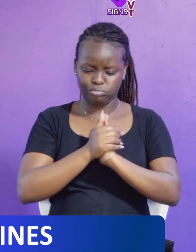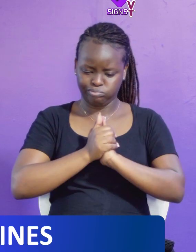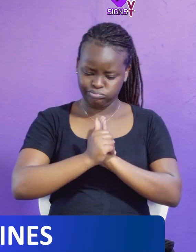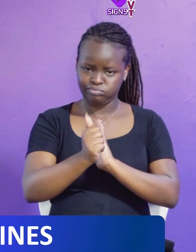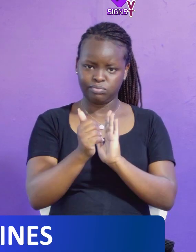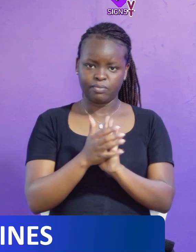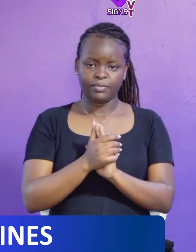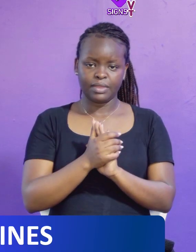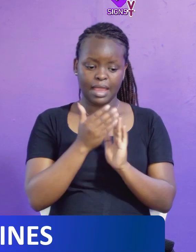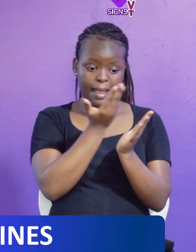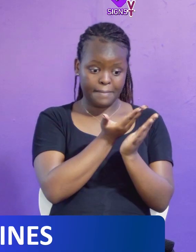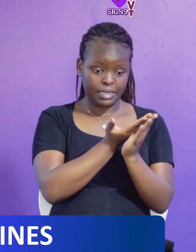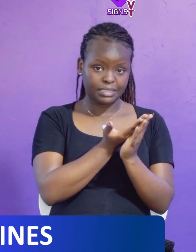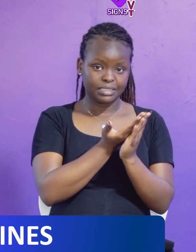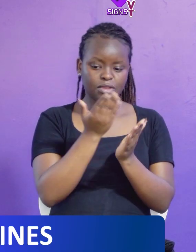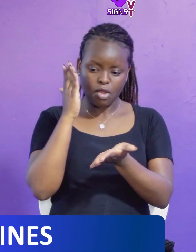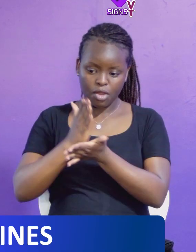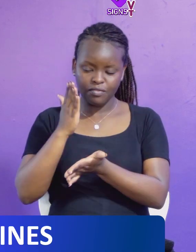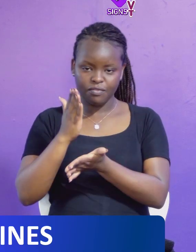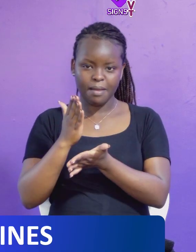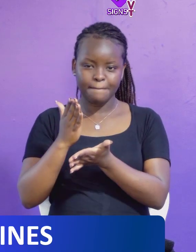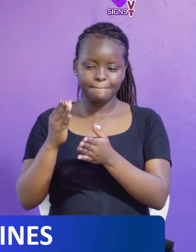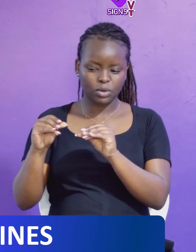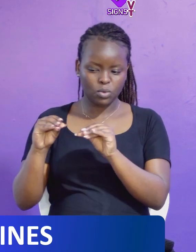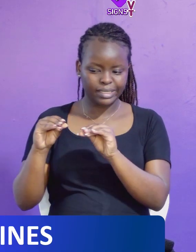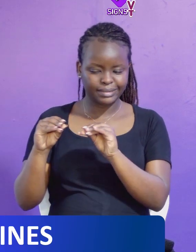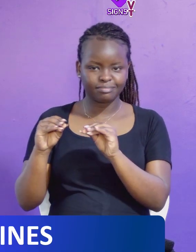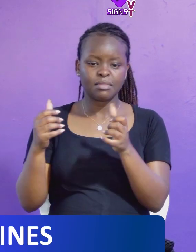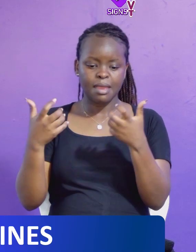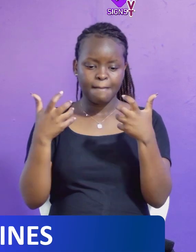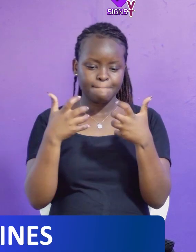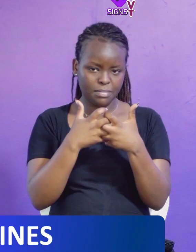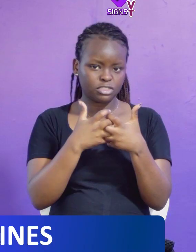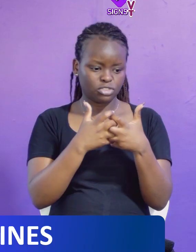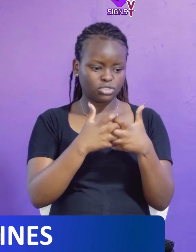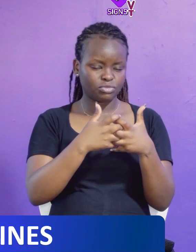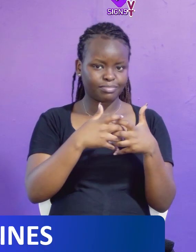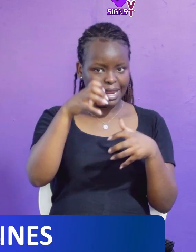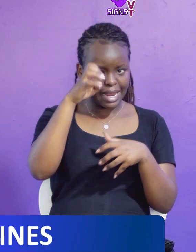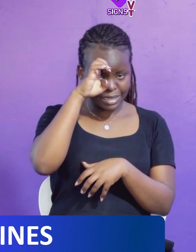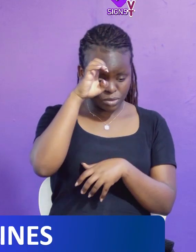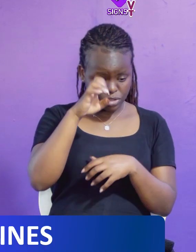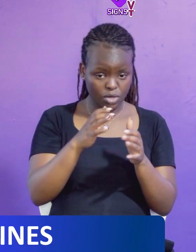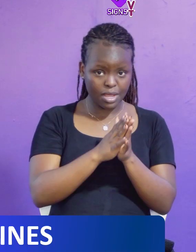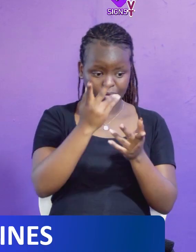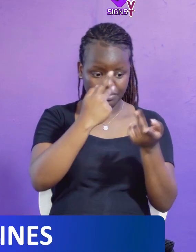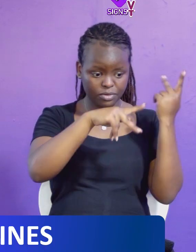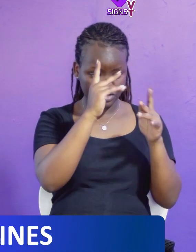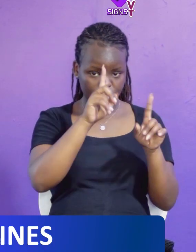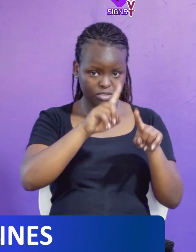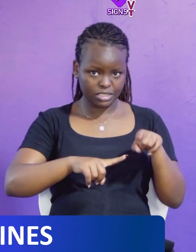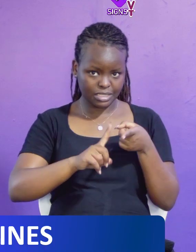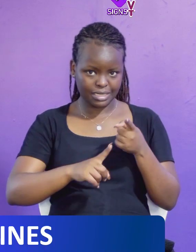applicants are urged to confirm eligibility criteria and ensure they meet the academic, physical, and professional standards